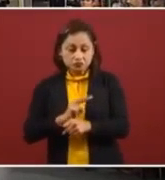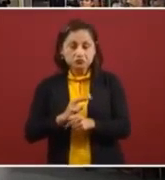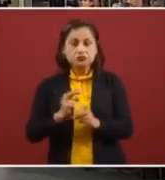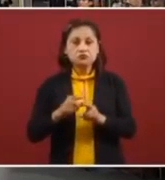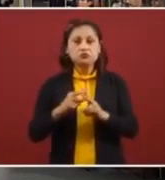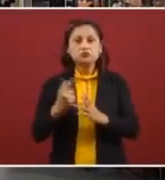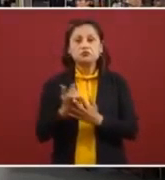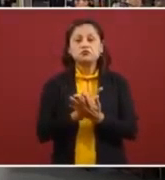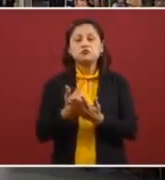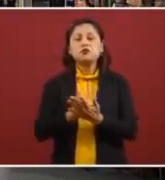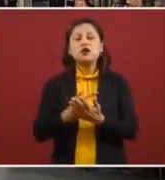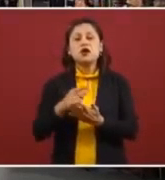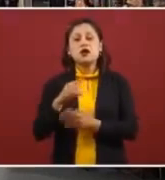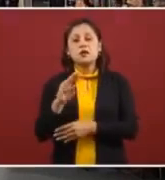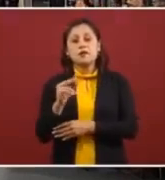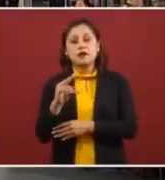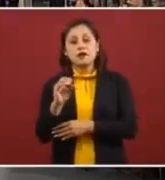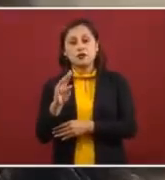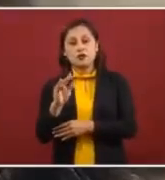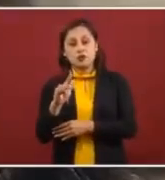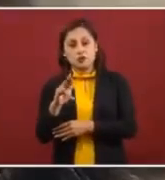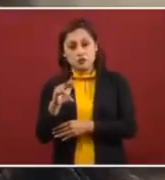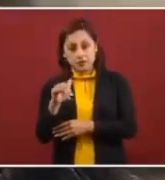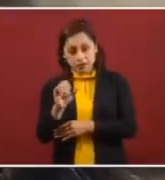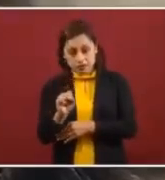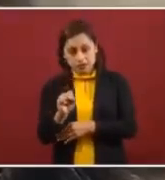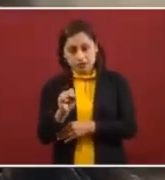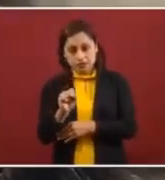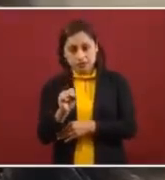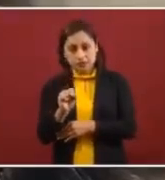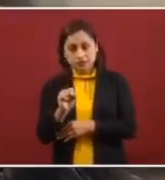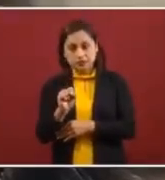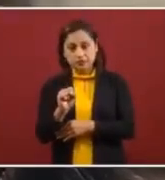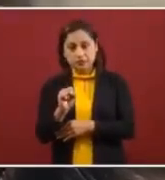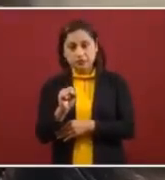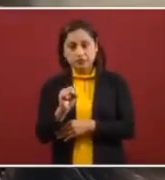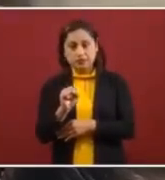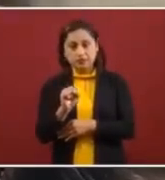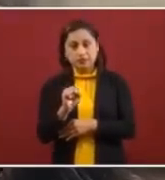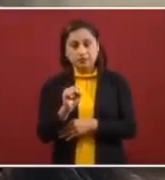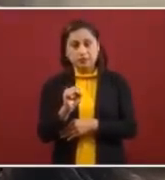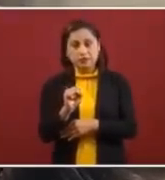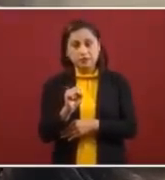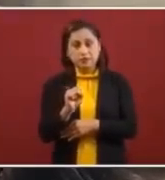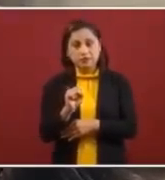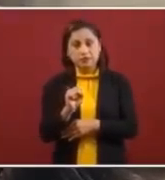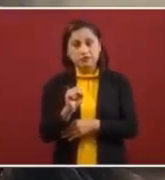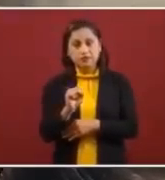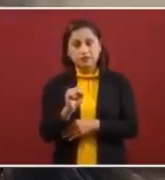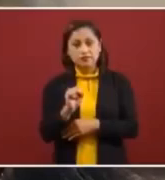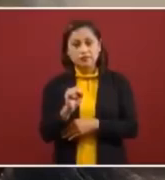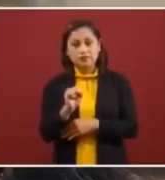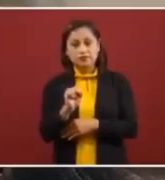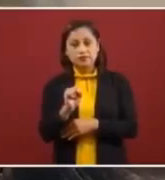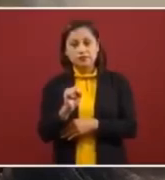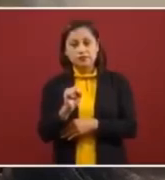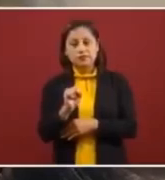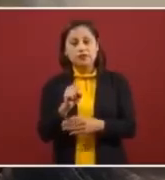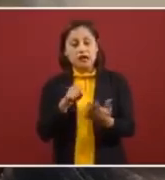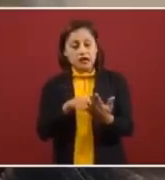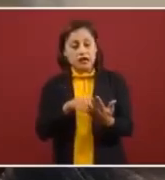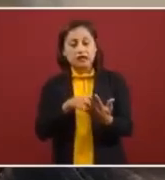Muy buenos días. Presidente, tenemos copia de una investigación sobre una de las auditorías realizadas a Banobras. Something about